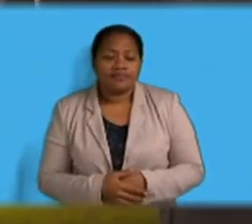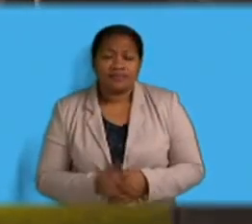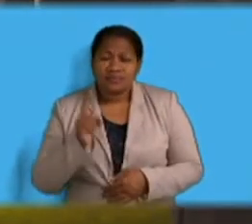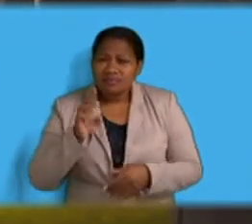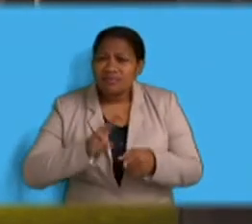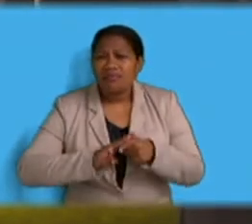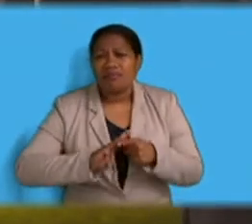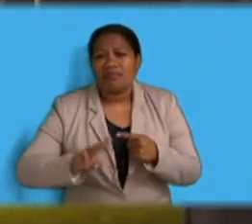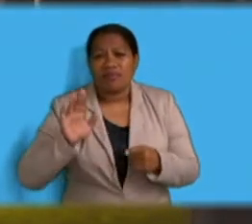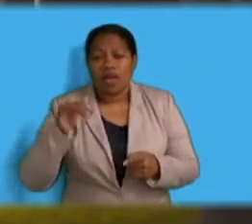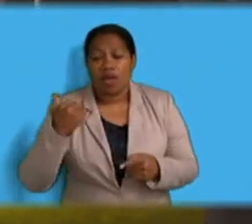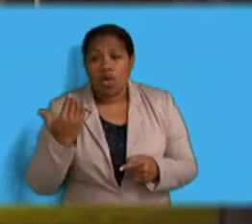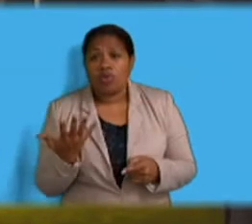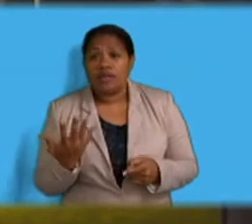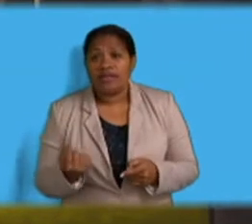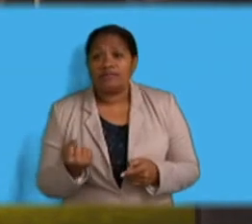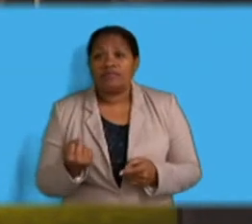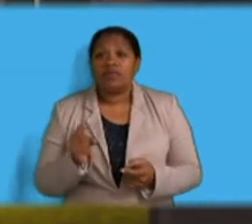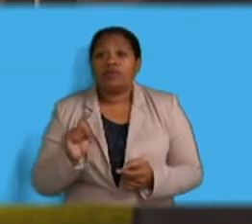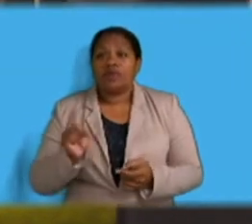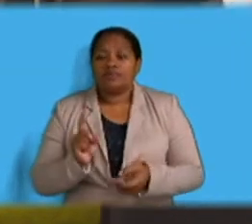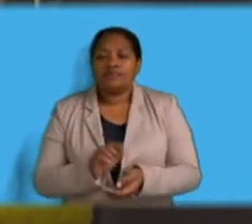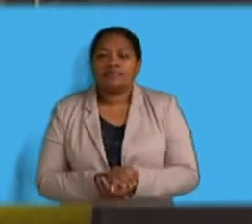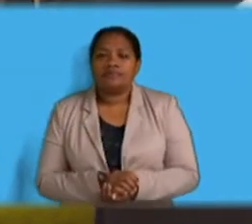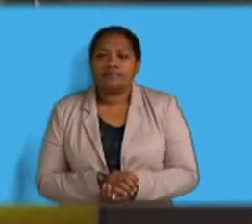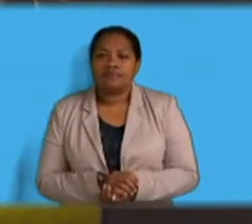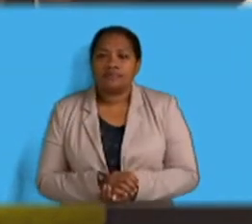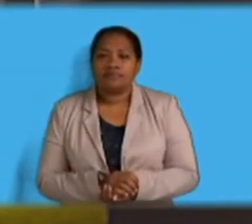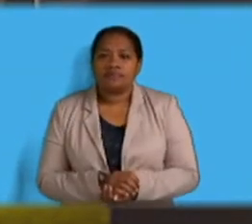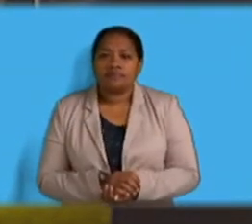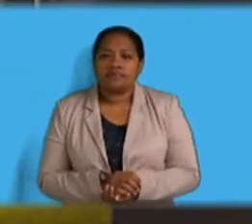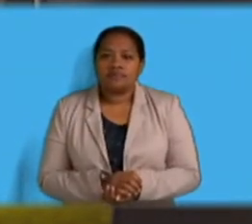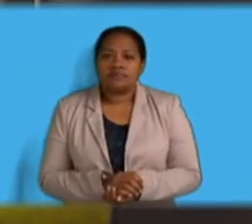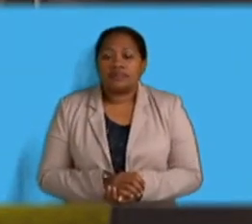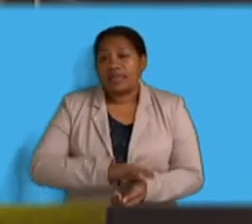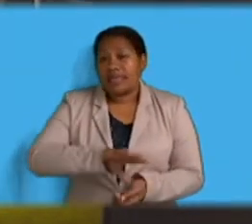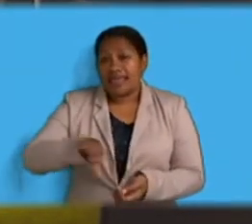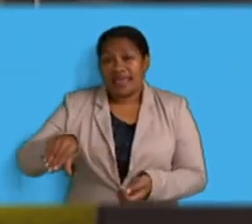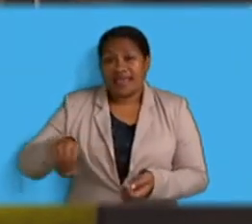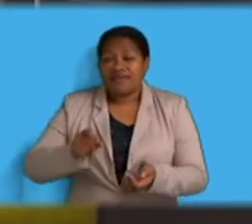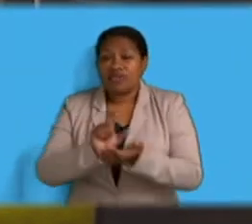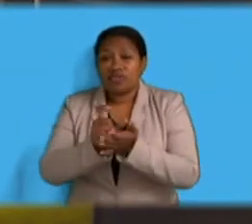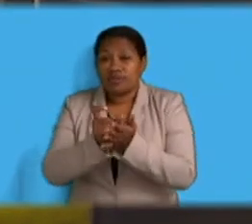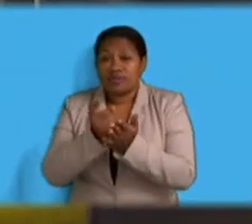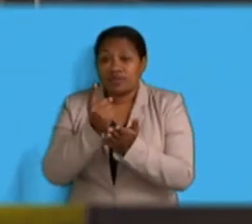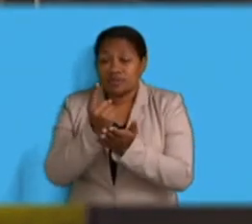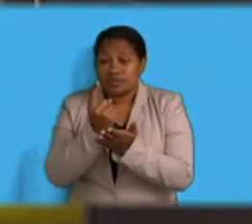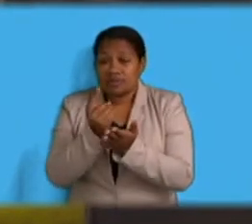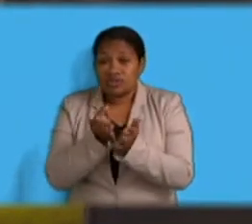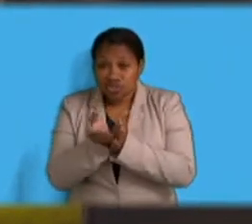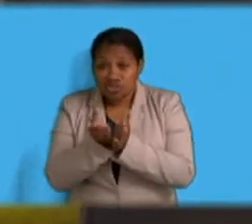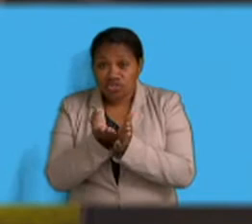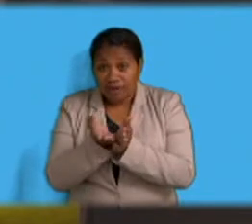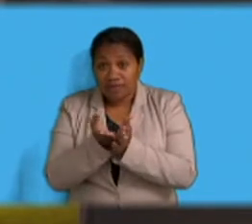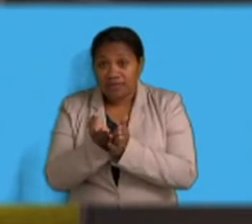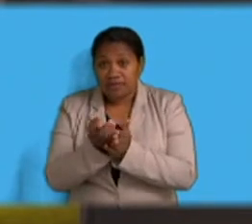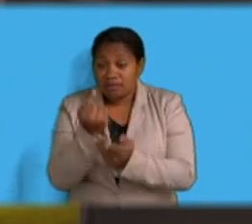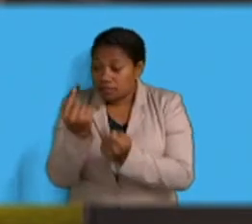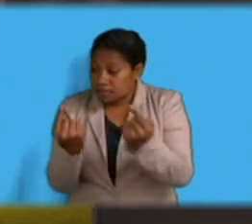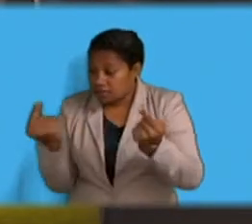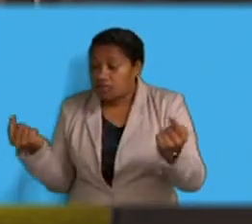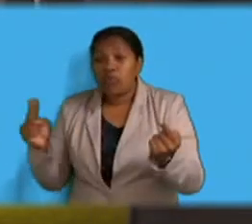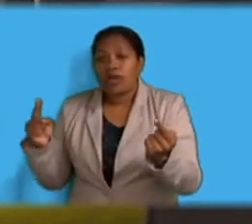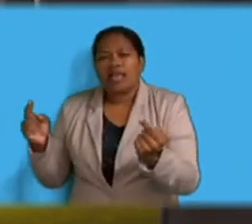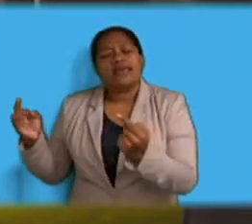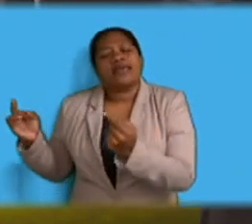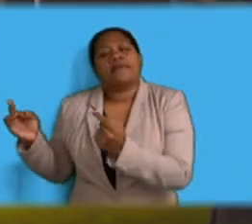always have, Madam Speaker, is that every single civil servant is as important as the other. You